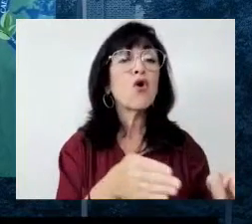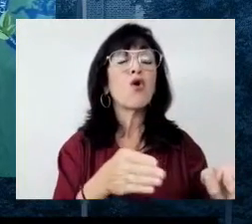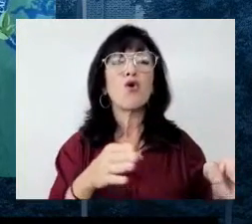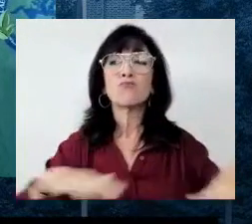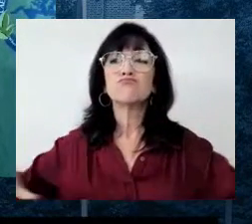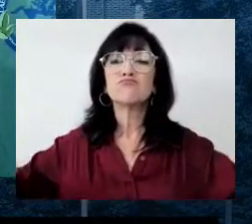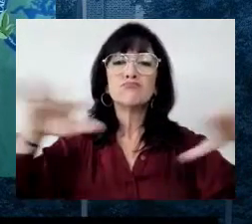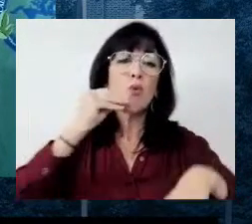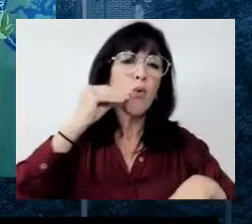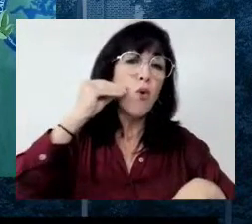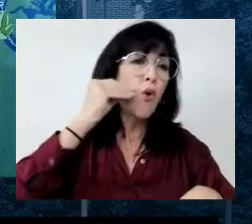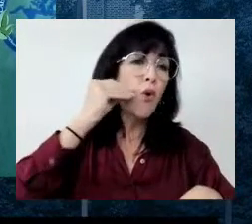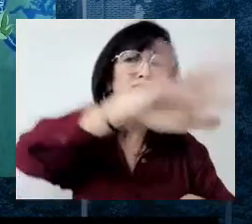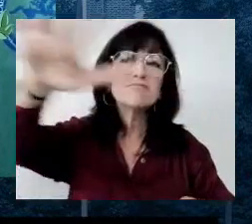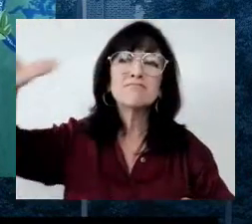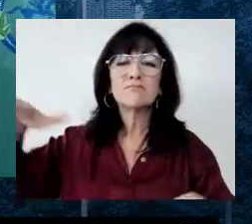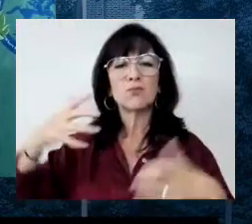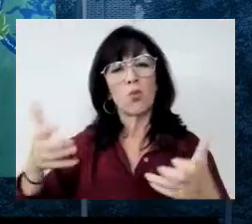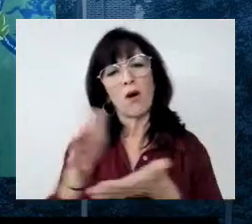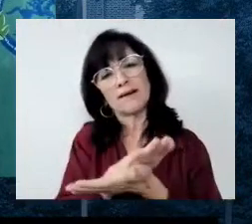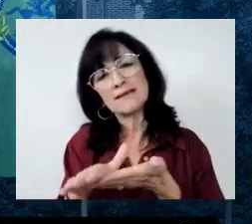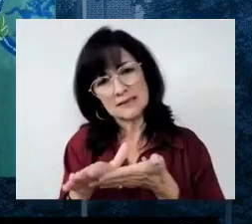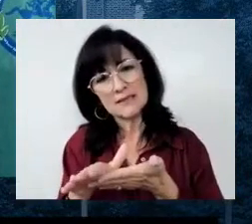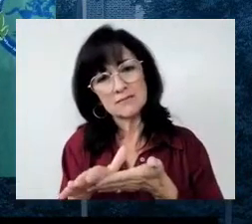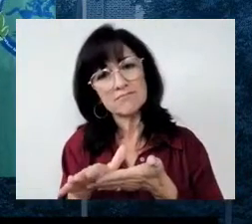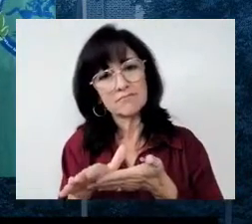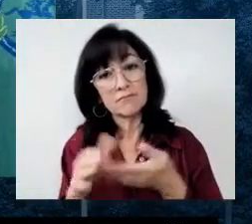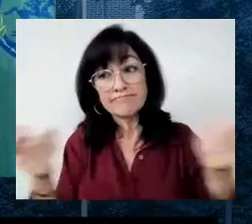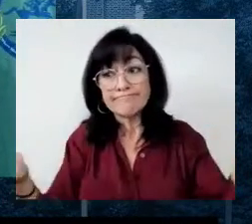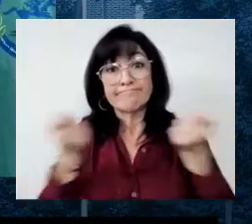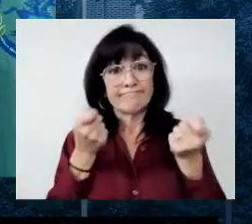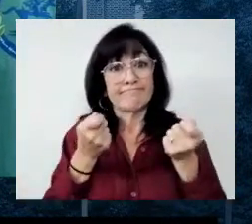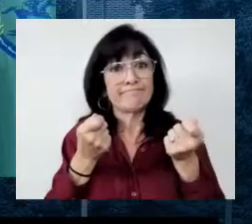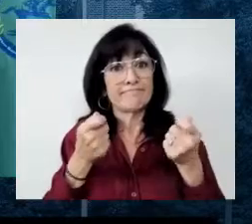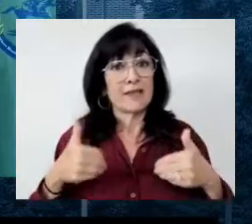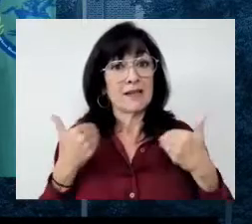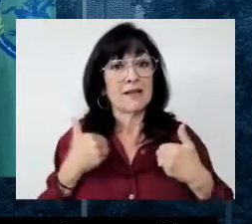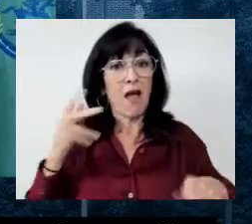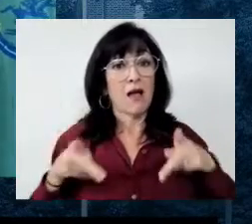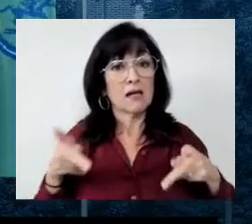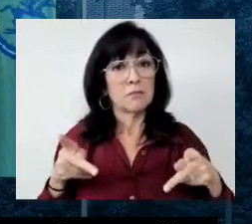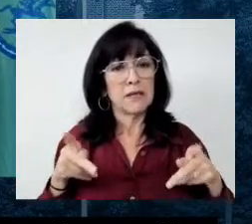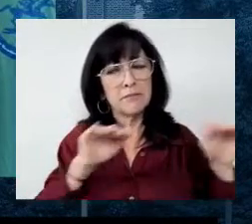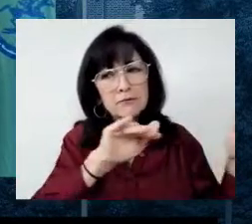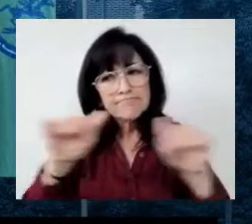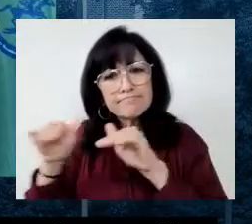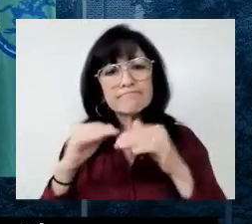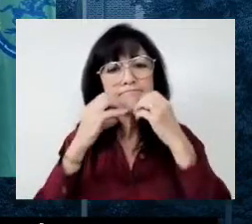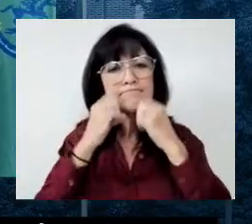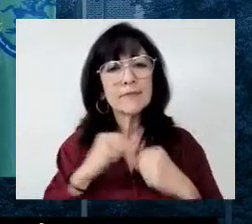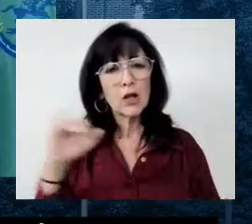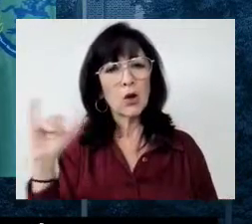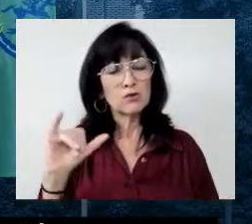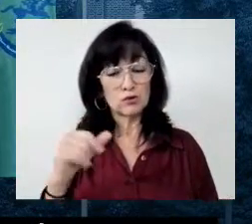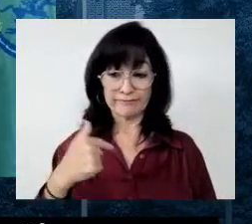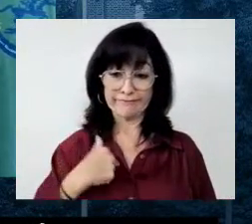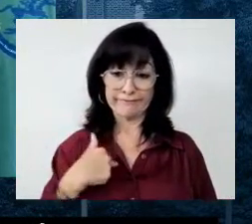into that ethic. When I was a young person like you, back so many years